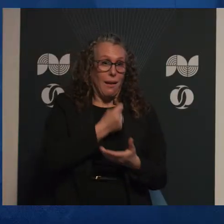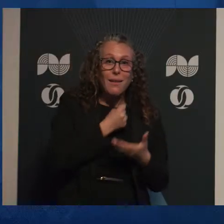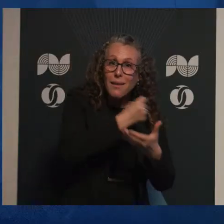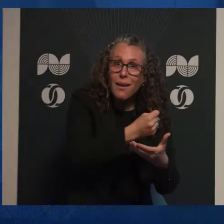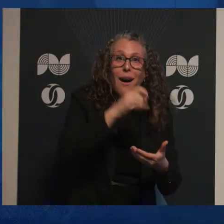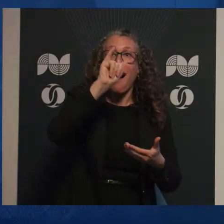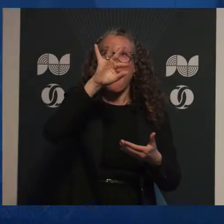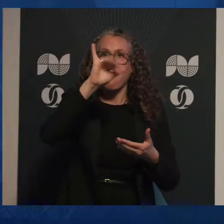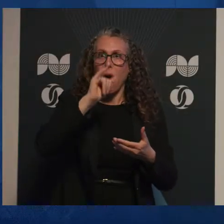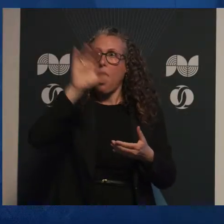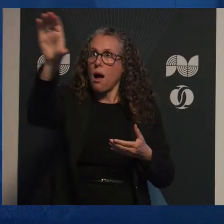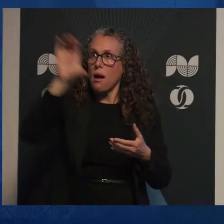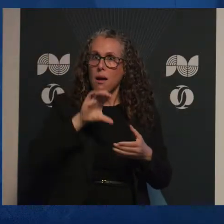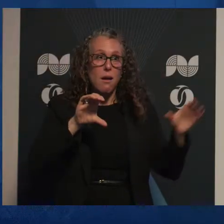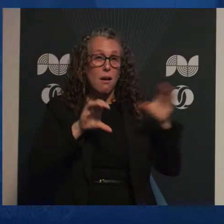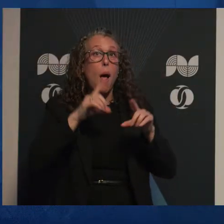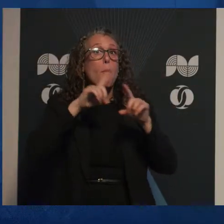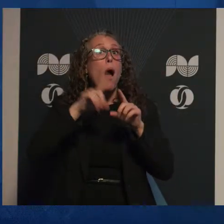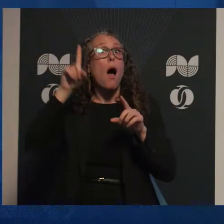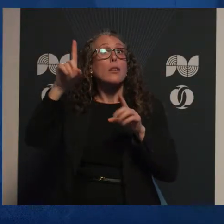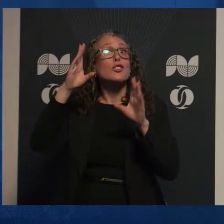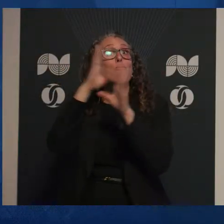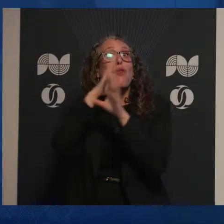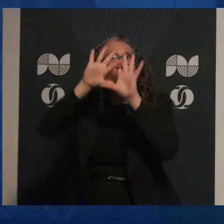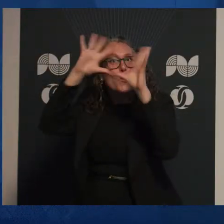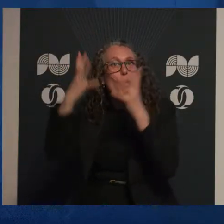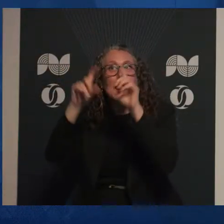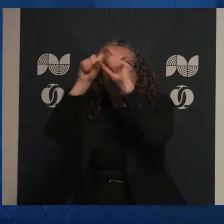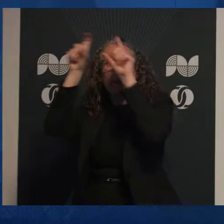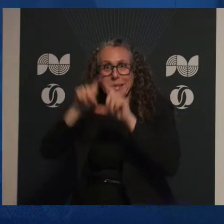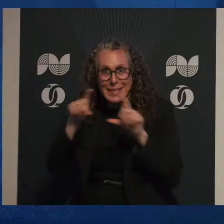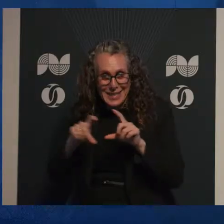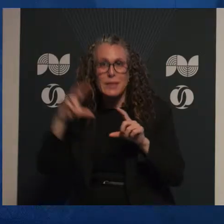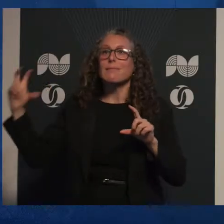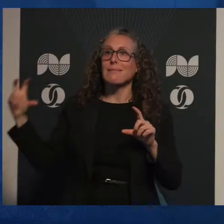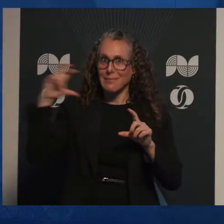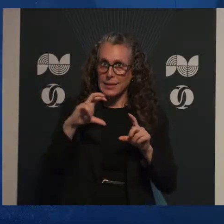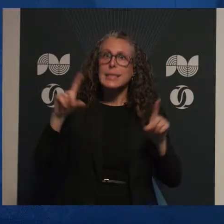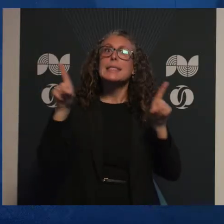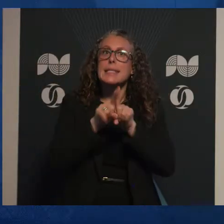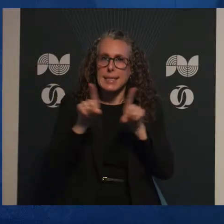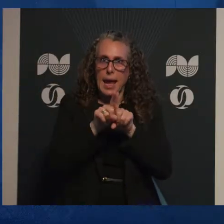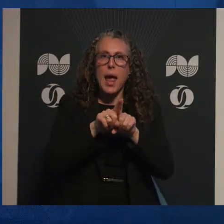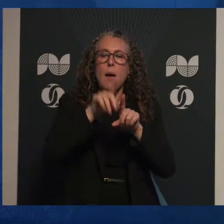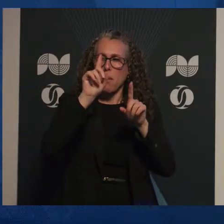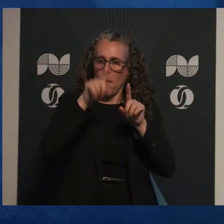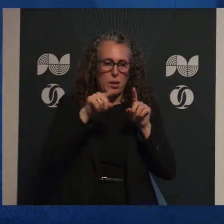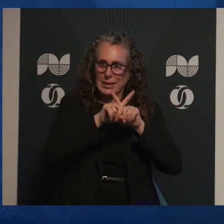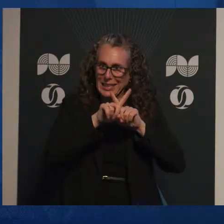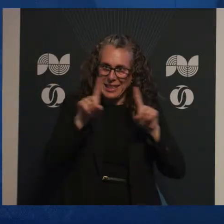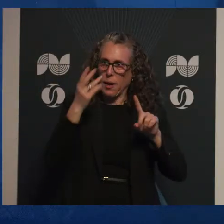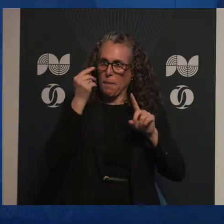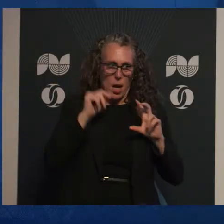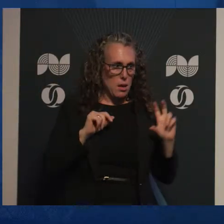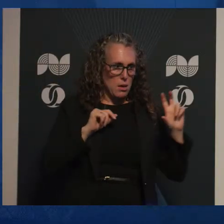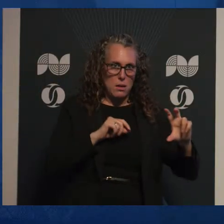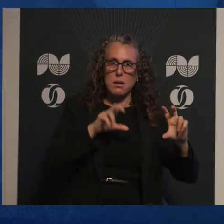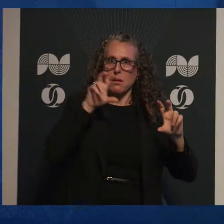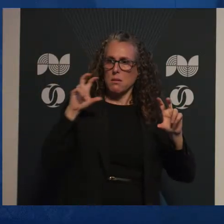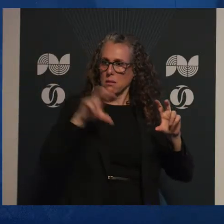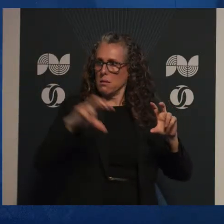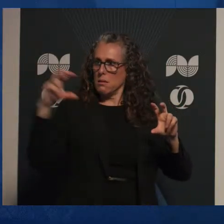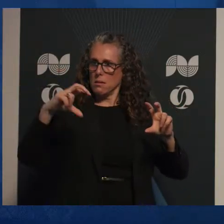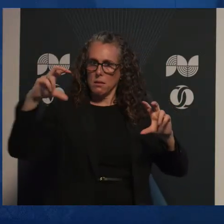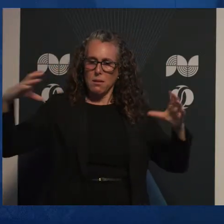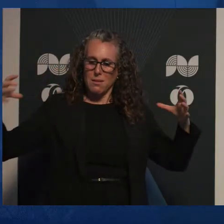and above all, the private sector, and use leverage finance to respond to some of the challenges. And Martin, if I can, leverage